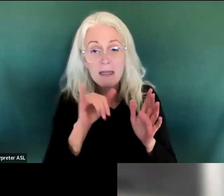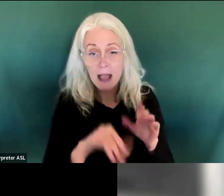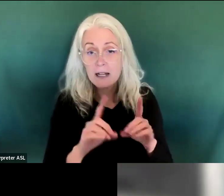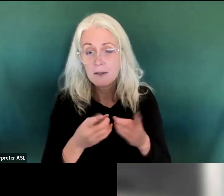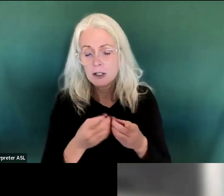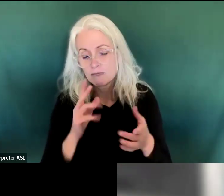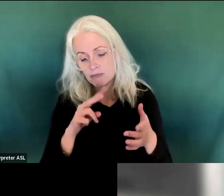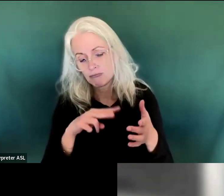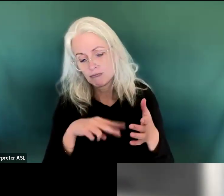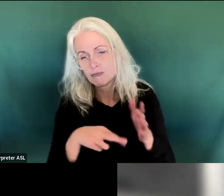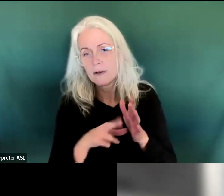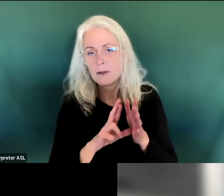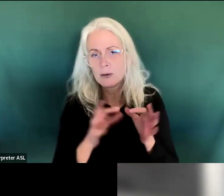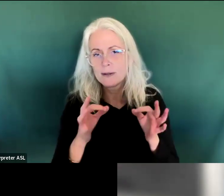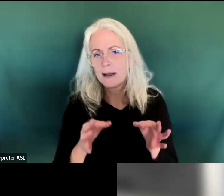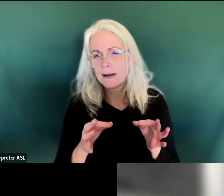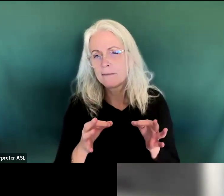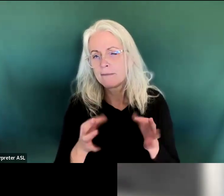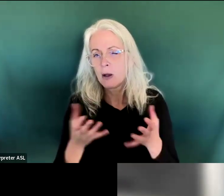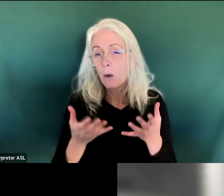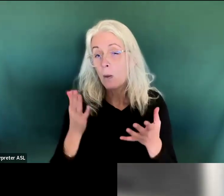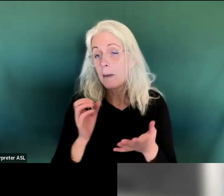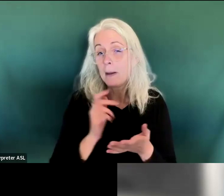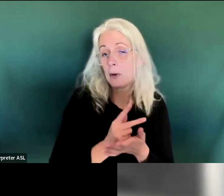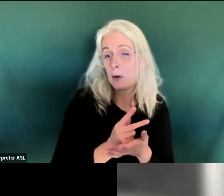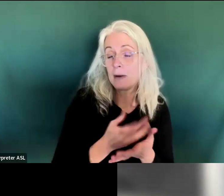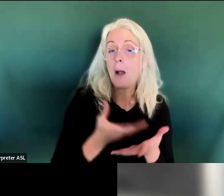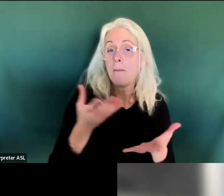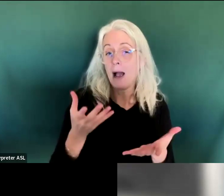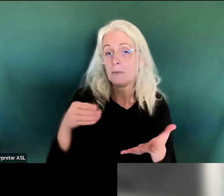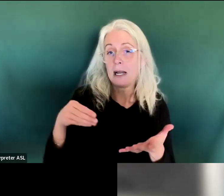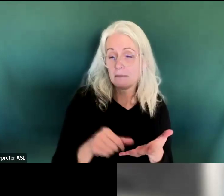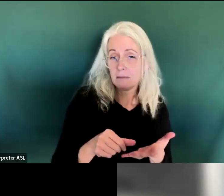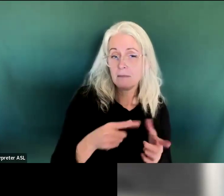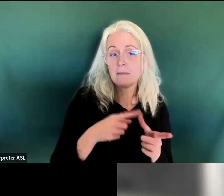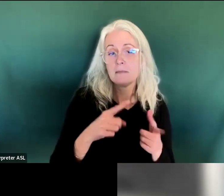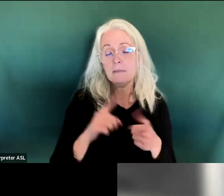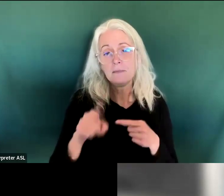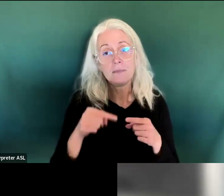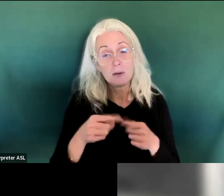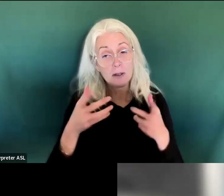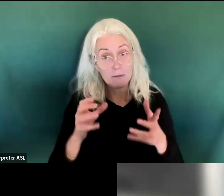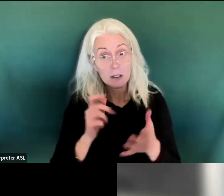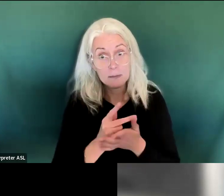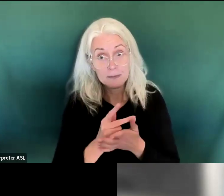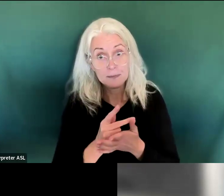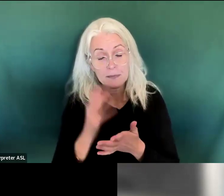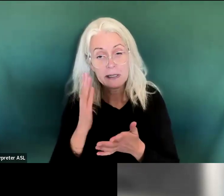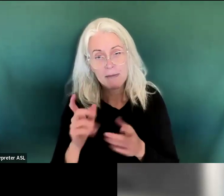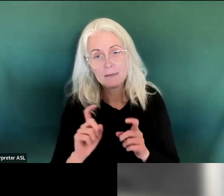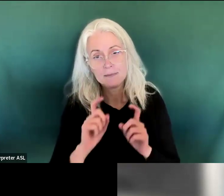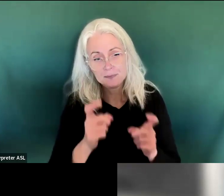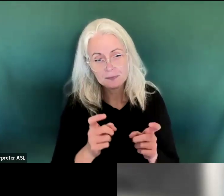Communications Division reviews it to determine what should be approved, the amount to be paid. And then once the claims are approved, they will